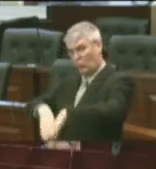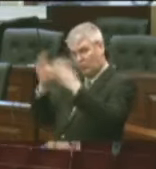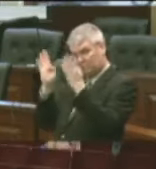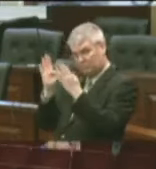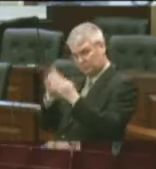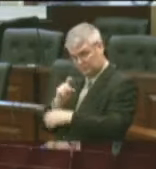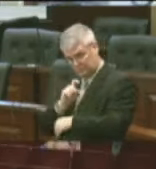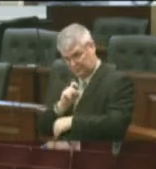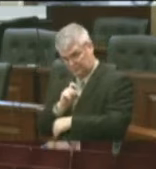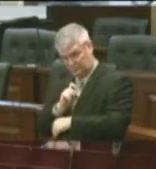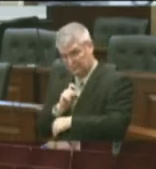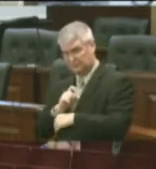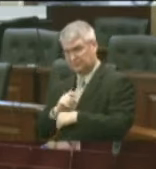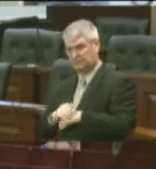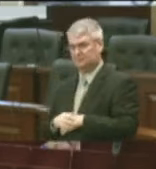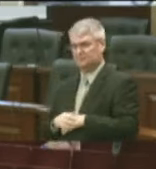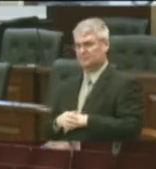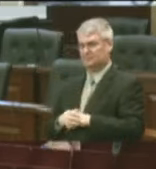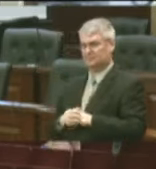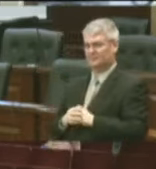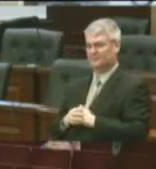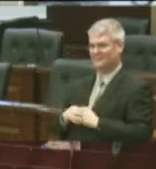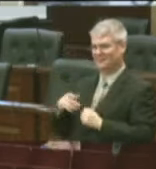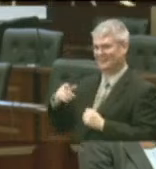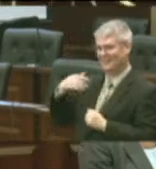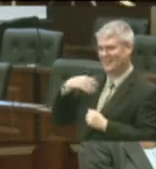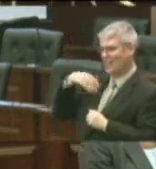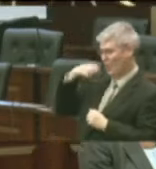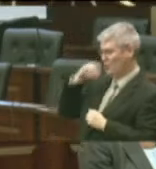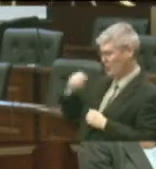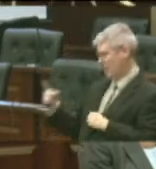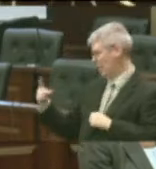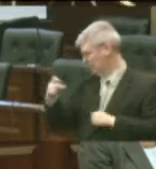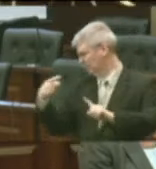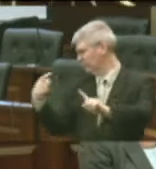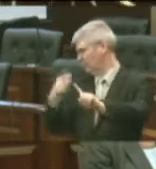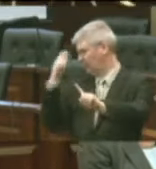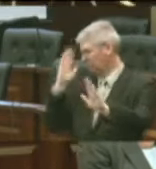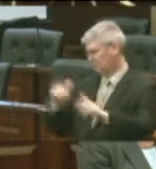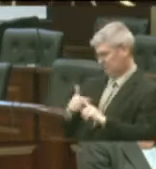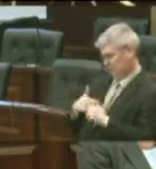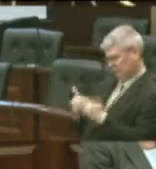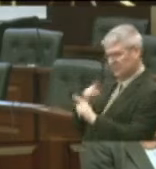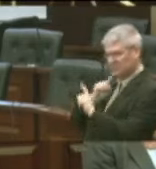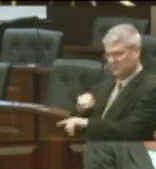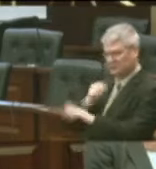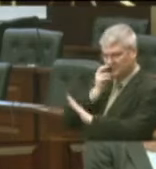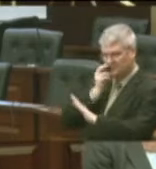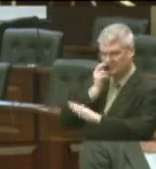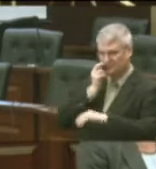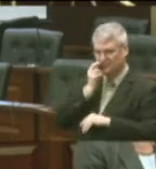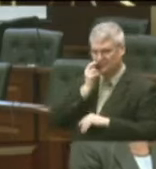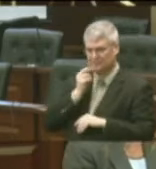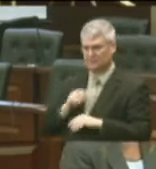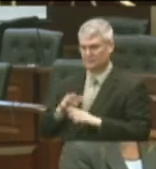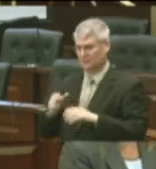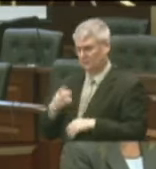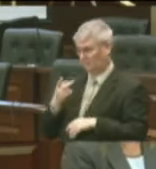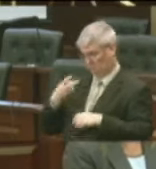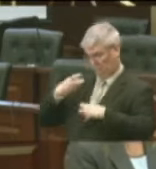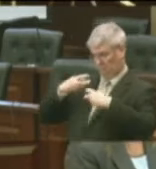imposed? I know you asked for the governor, but I'll step in. So I think we're taking two separate issues and meshing them in together in a way that they don't